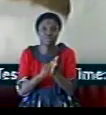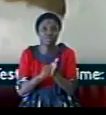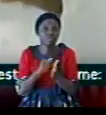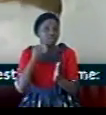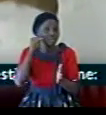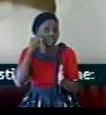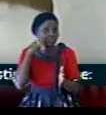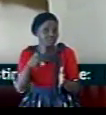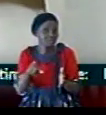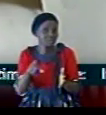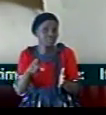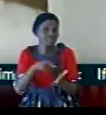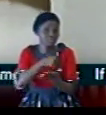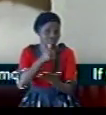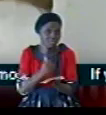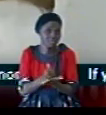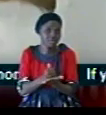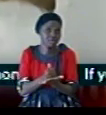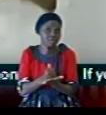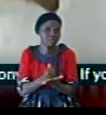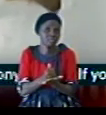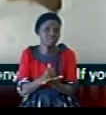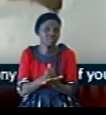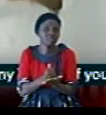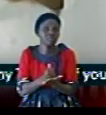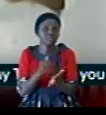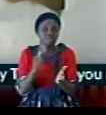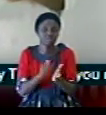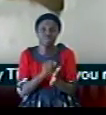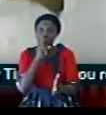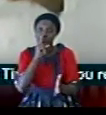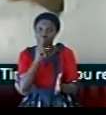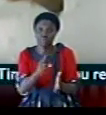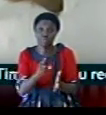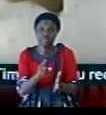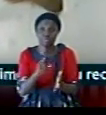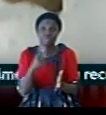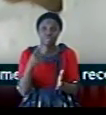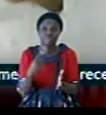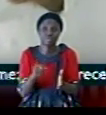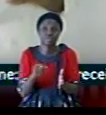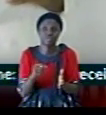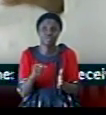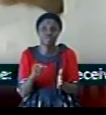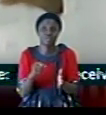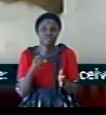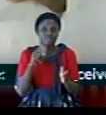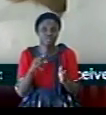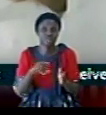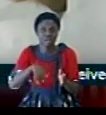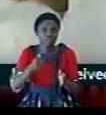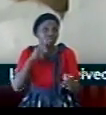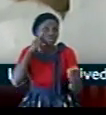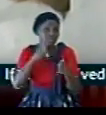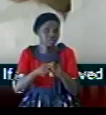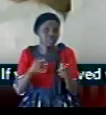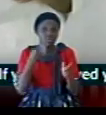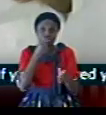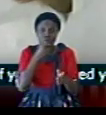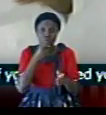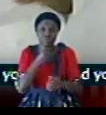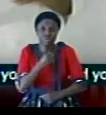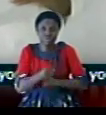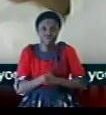our young sister here who has suffered from peptic ulcer of 1 year